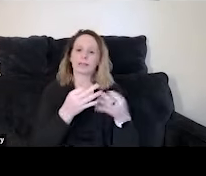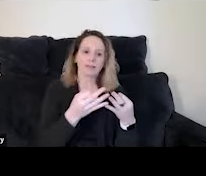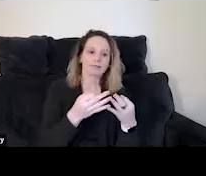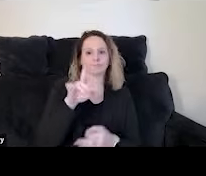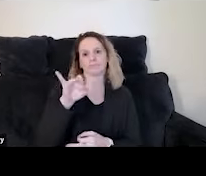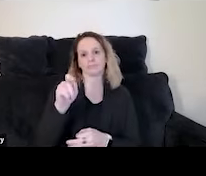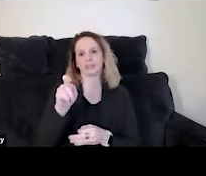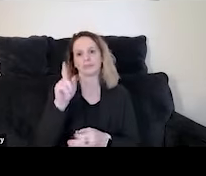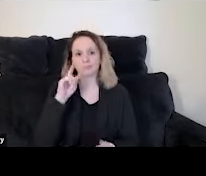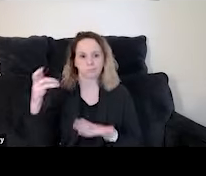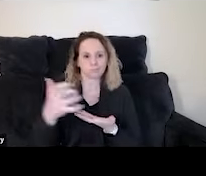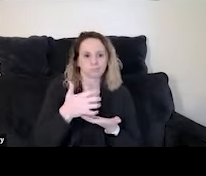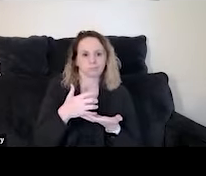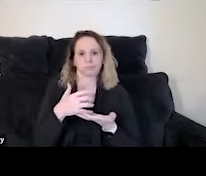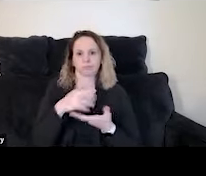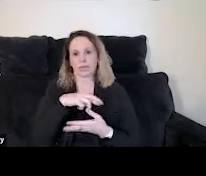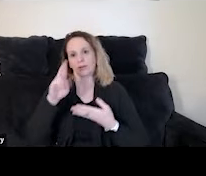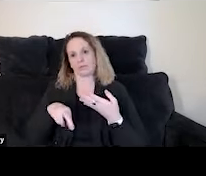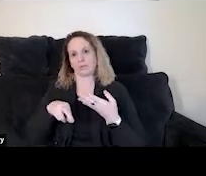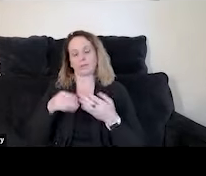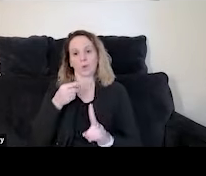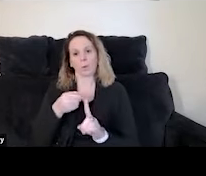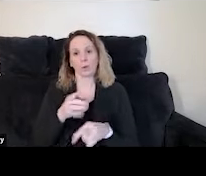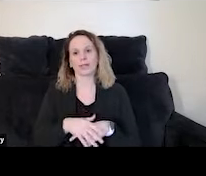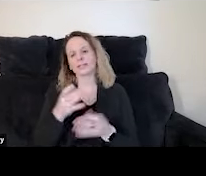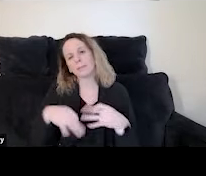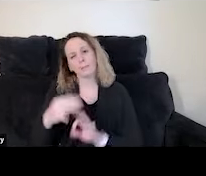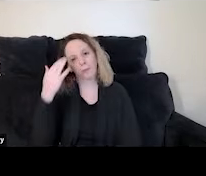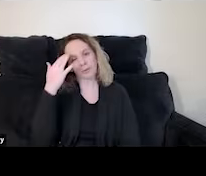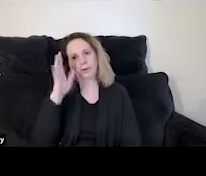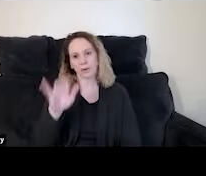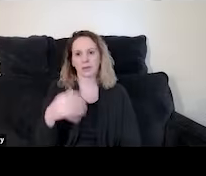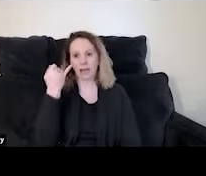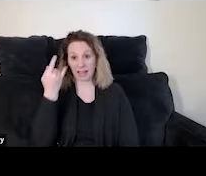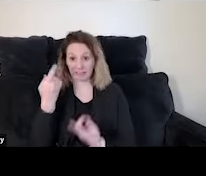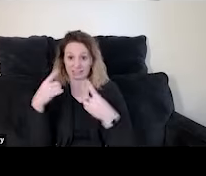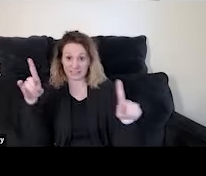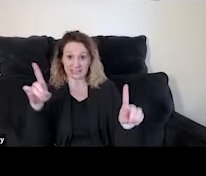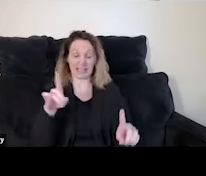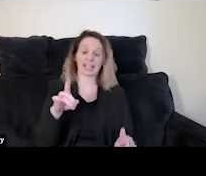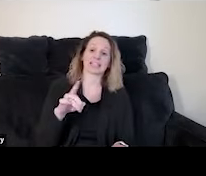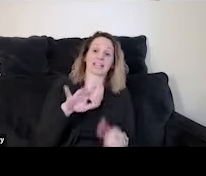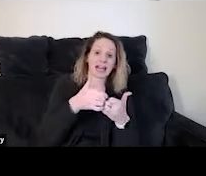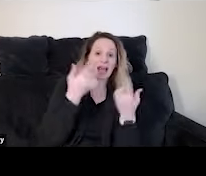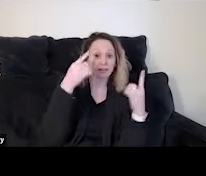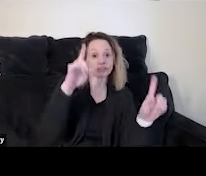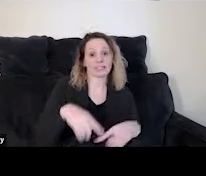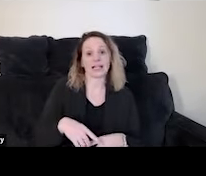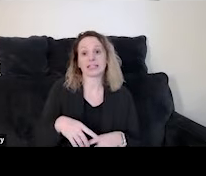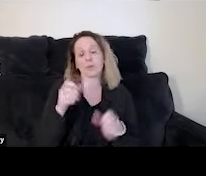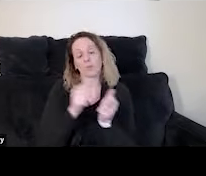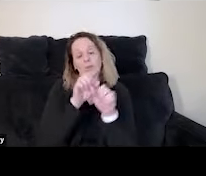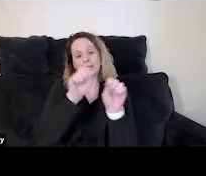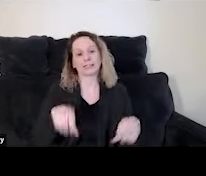and outcome-oriented, which is incredibly important for us to understand whether or not it's working and how it's working across systems.